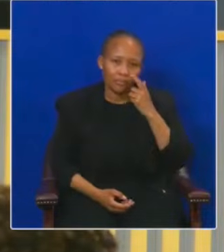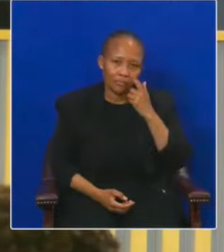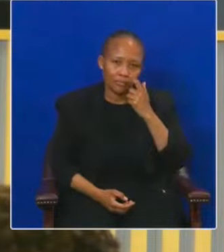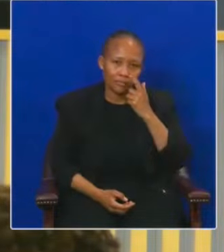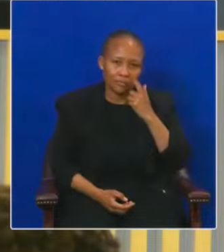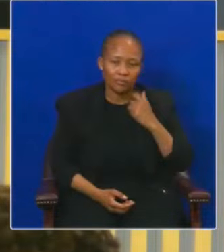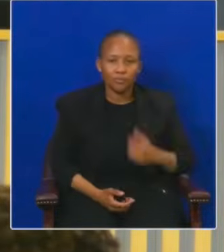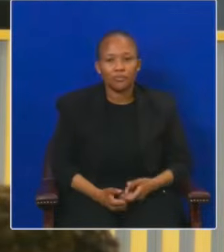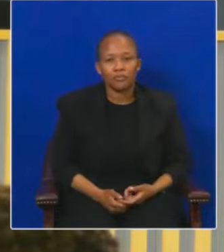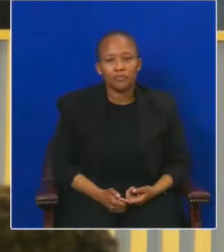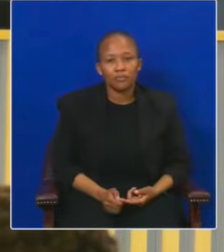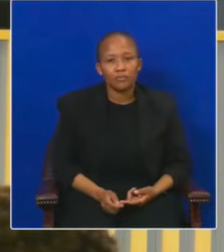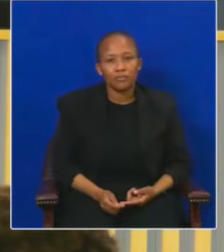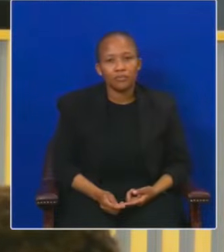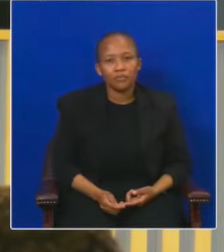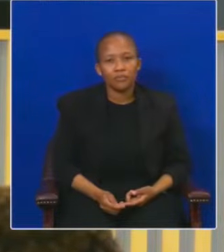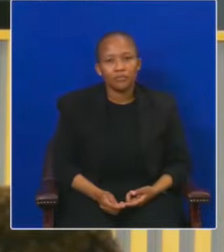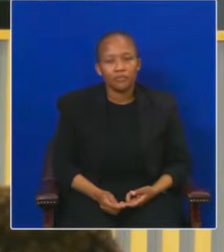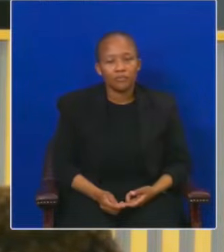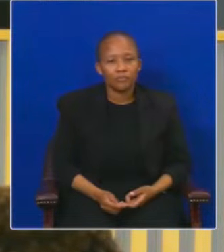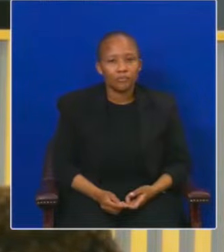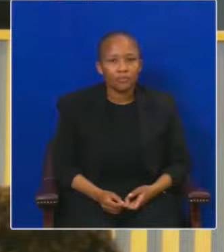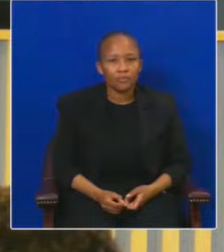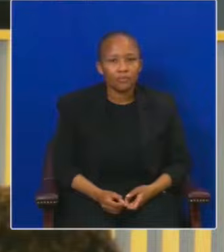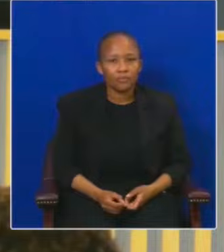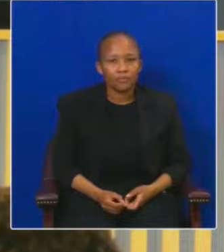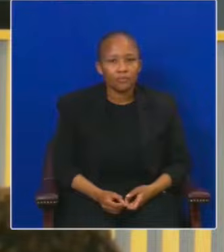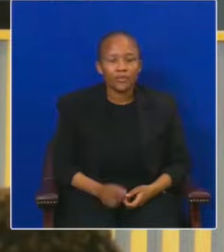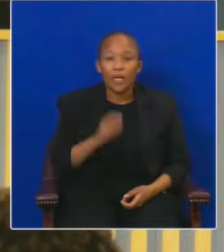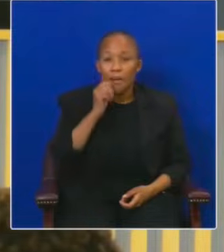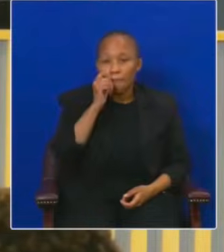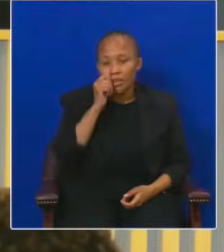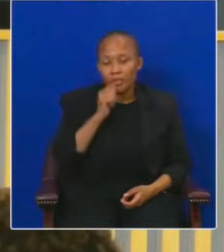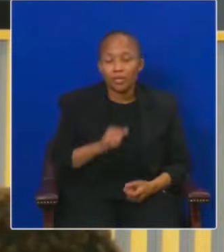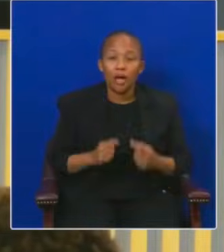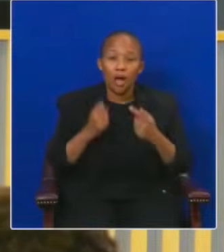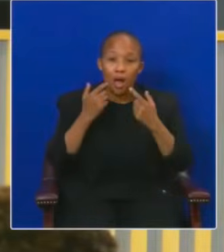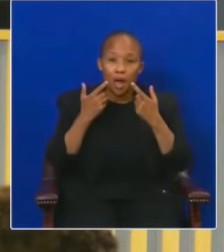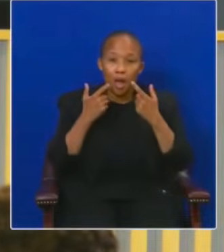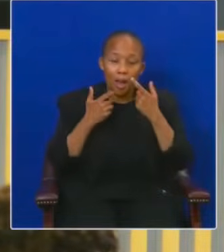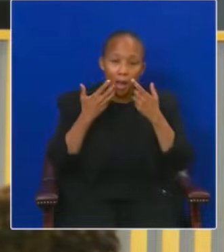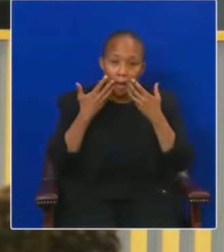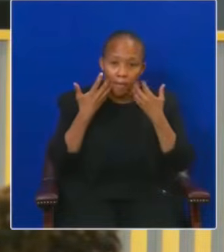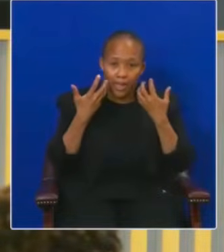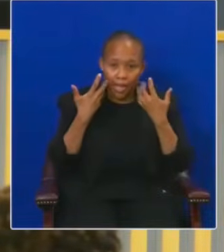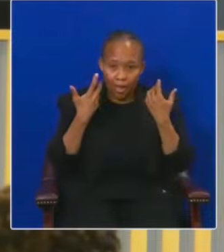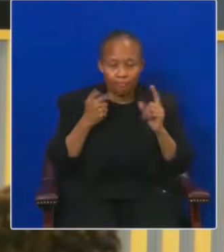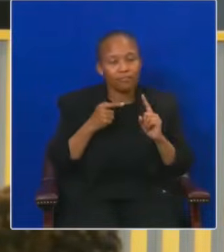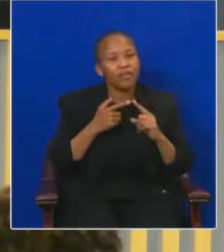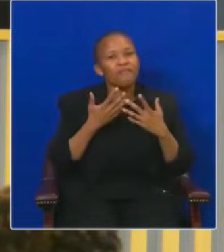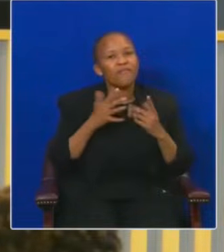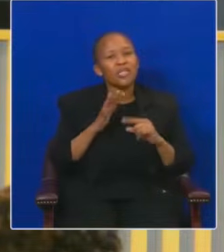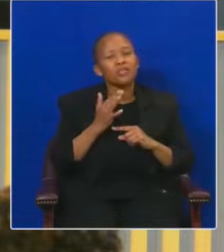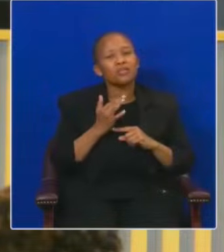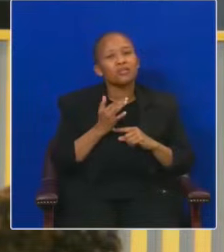Mr. Matala indicated that this Sergeant Nkosi, it is